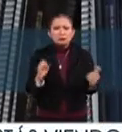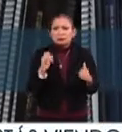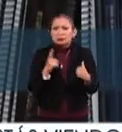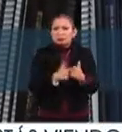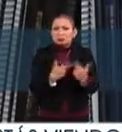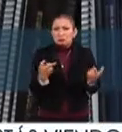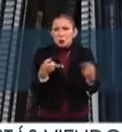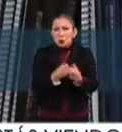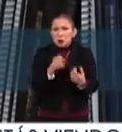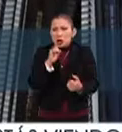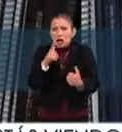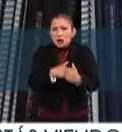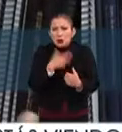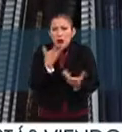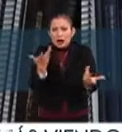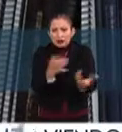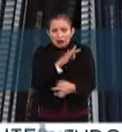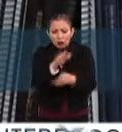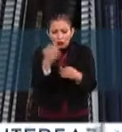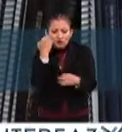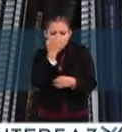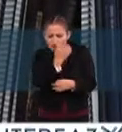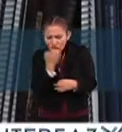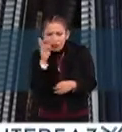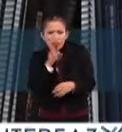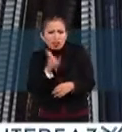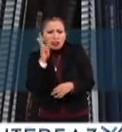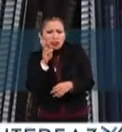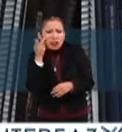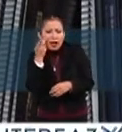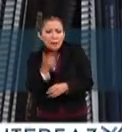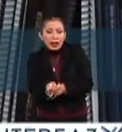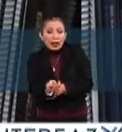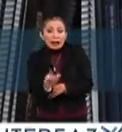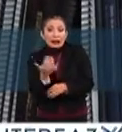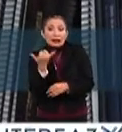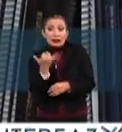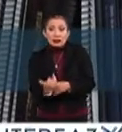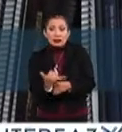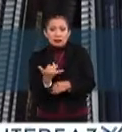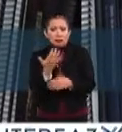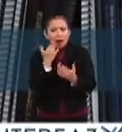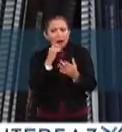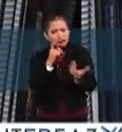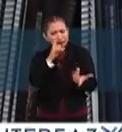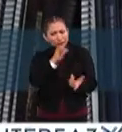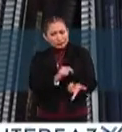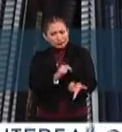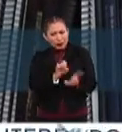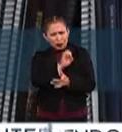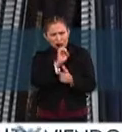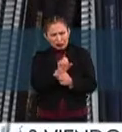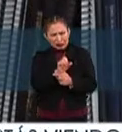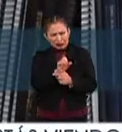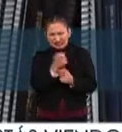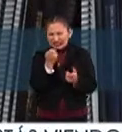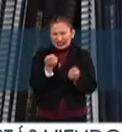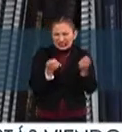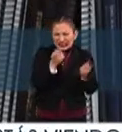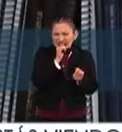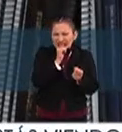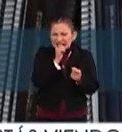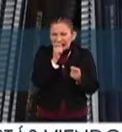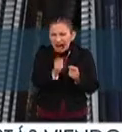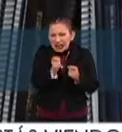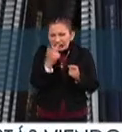like that. So you do all the checks and there's no fault. So what is it?